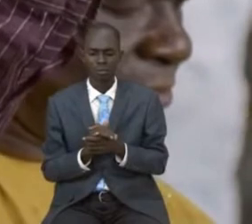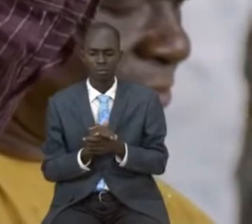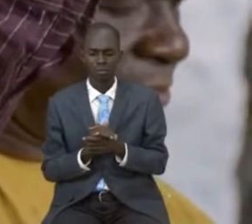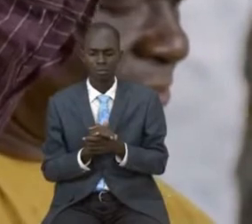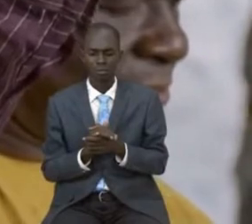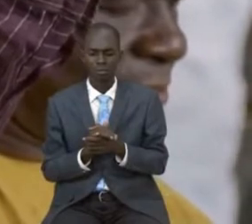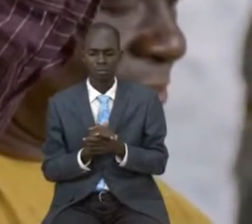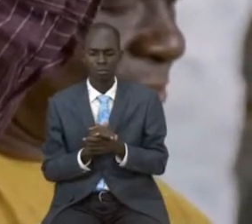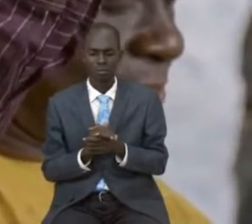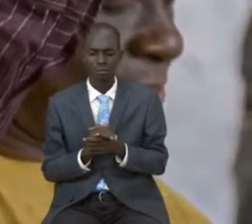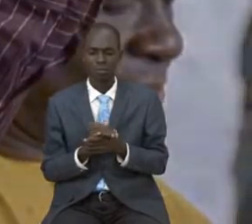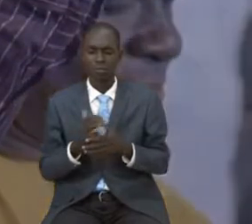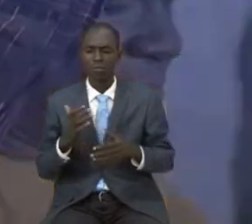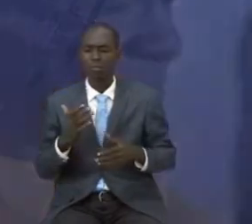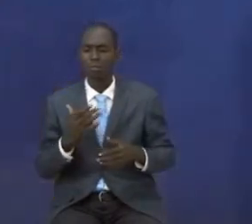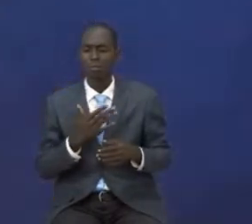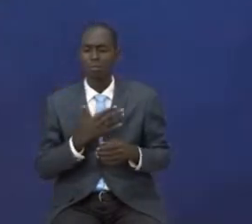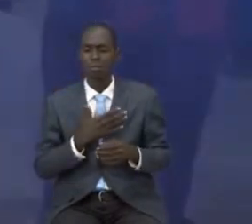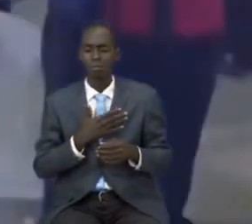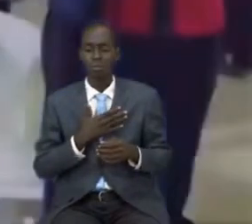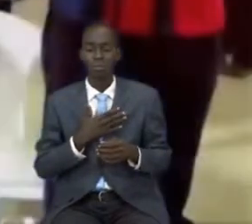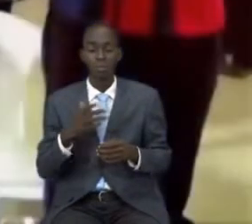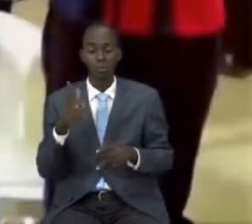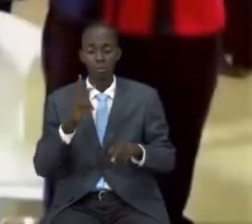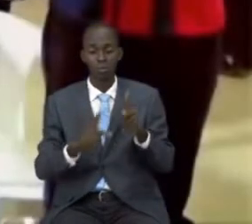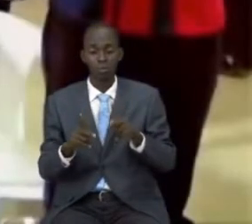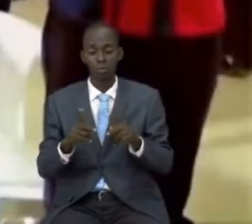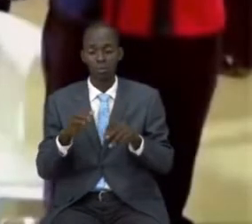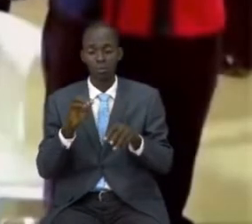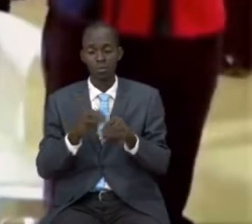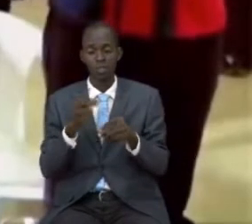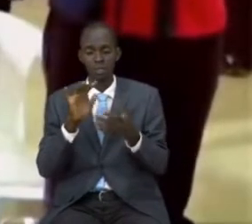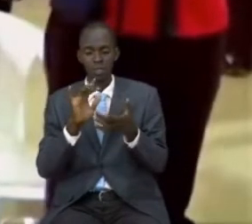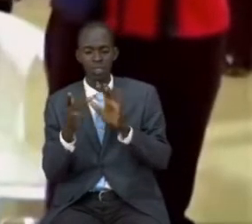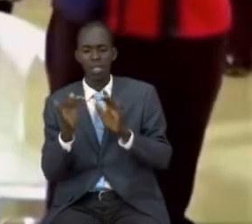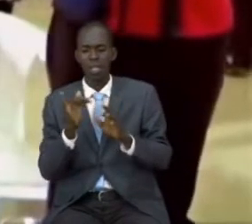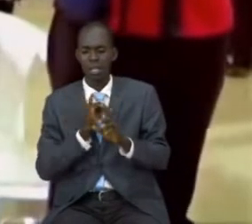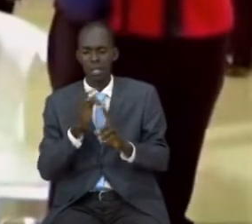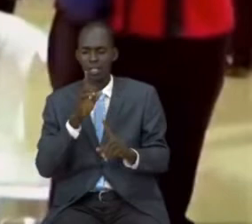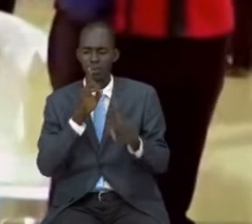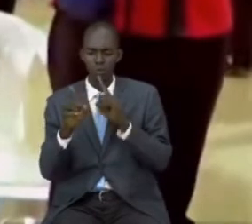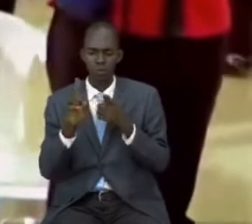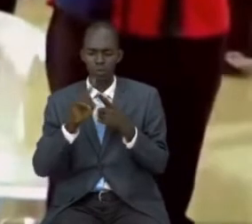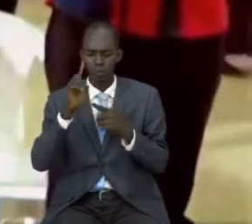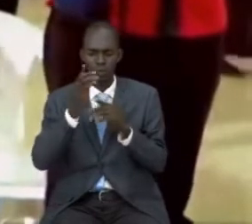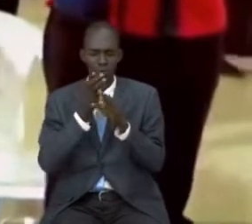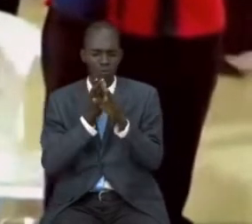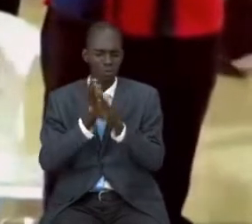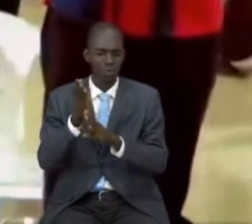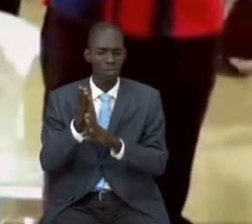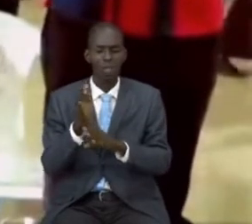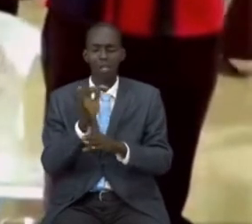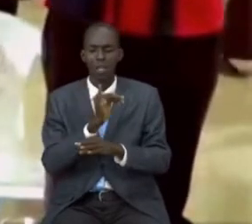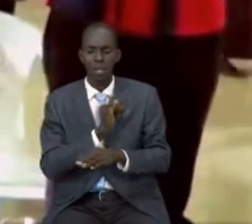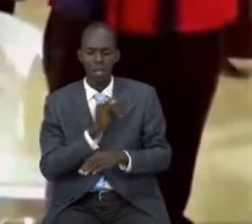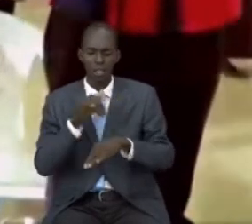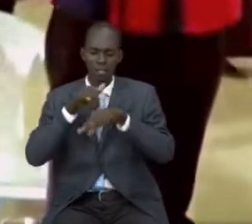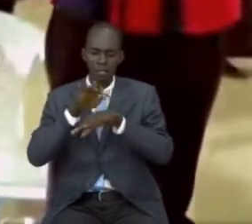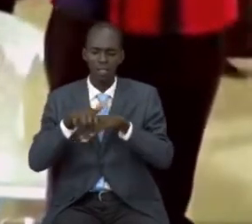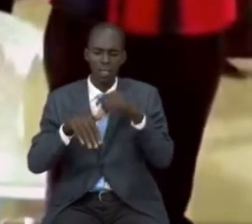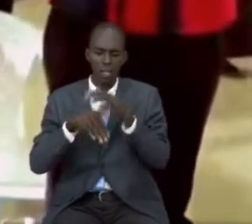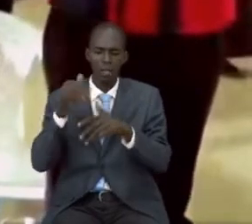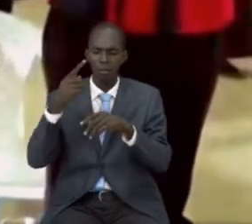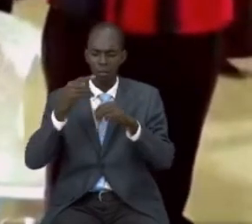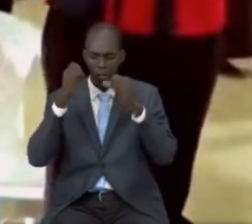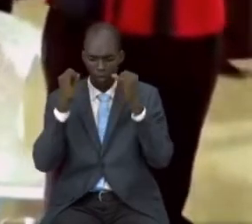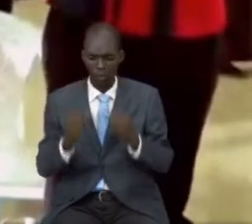My online audience, I talk to you directly. And I send forth the power